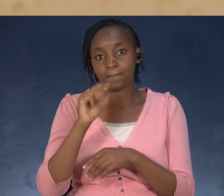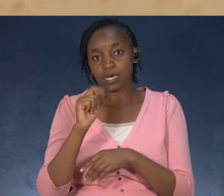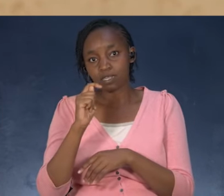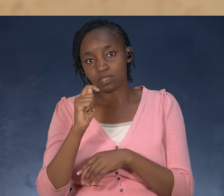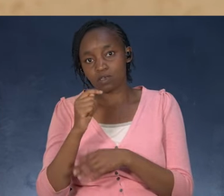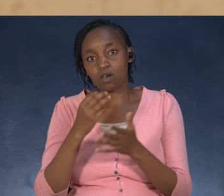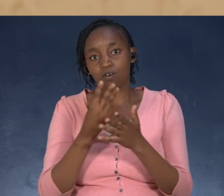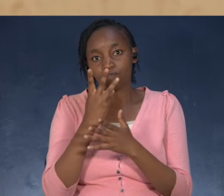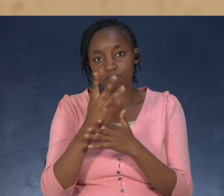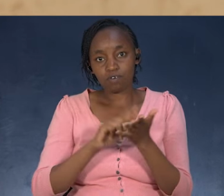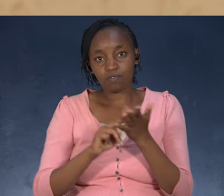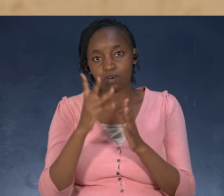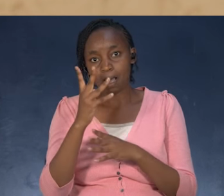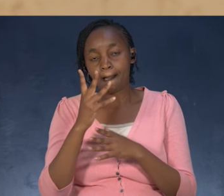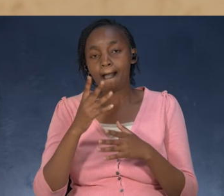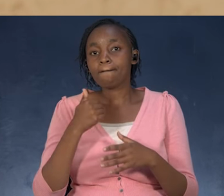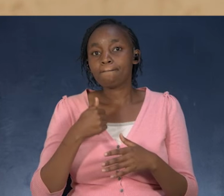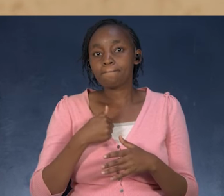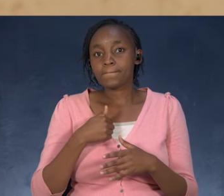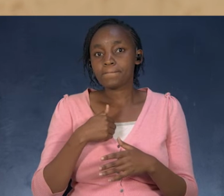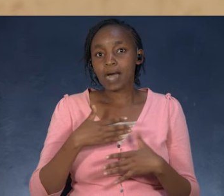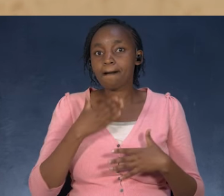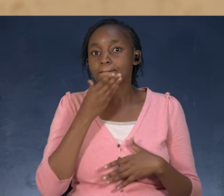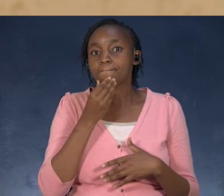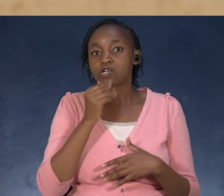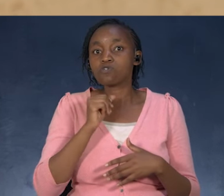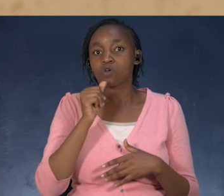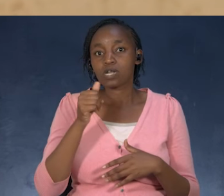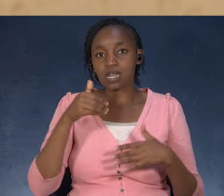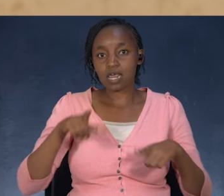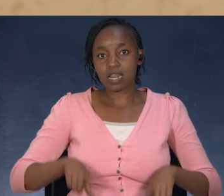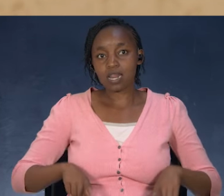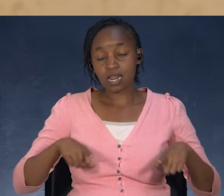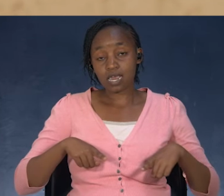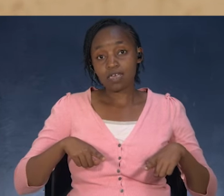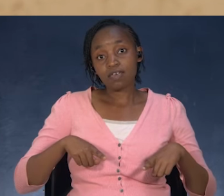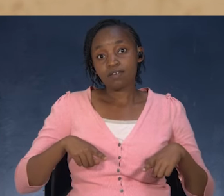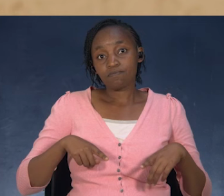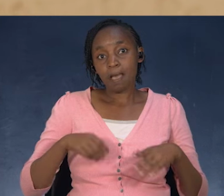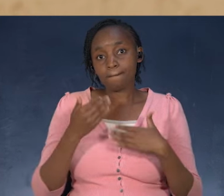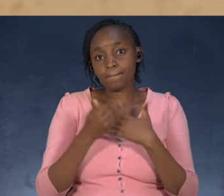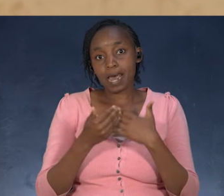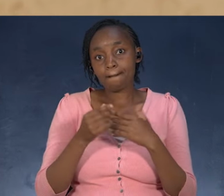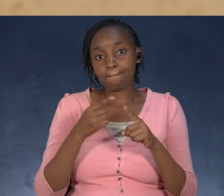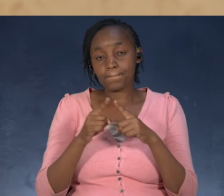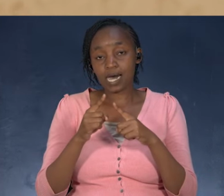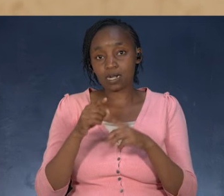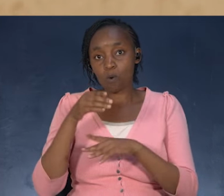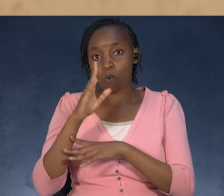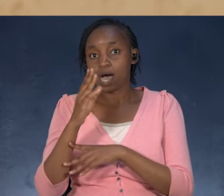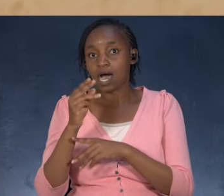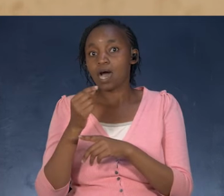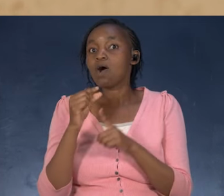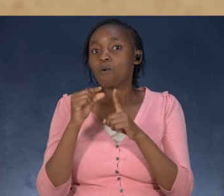in Matthew chapter 4, verse 4, man shall not live by bread alone, but by every word that proceeds from the mouth of